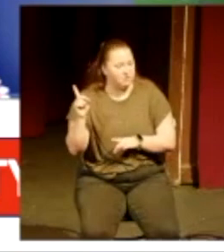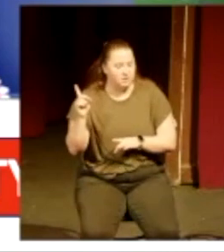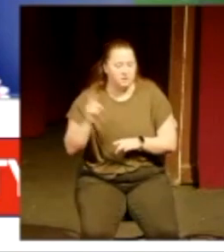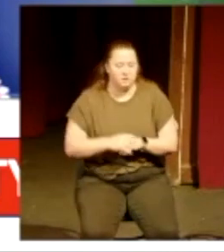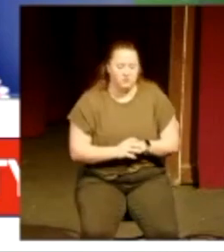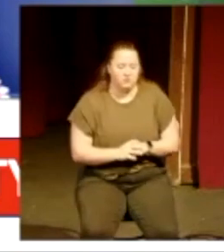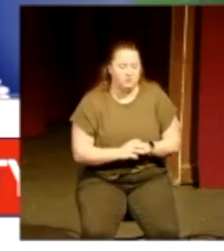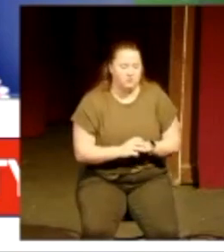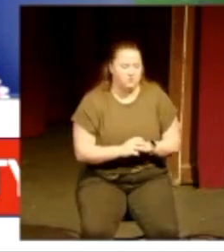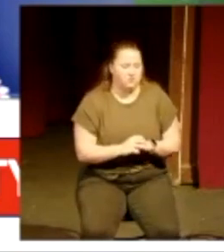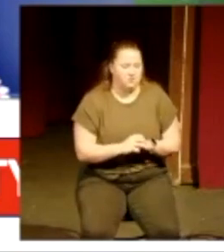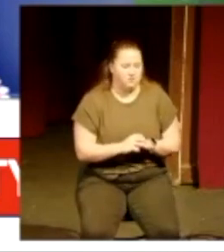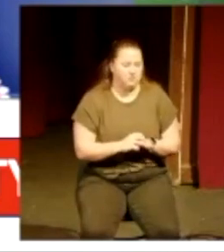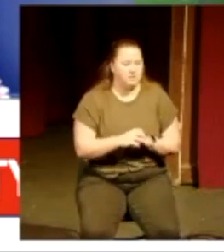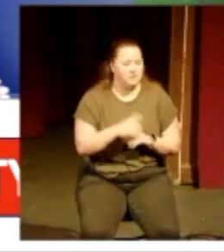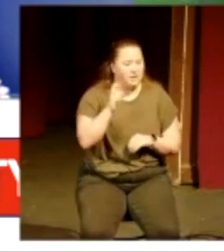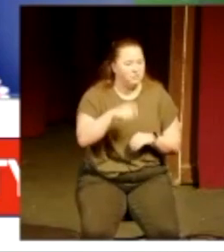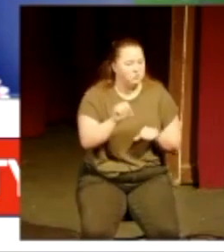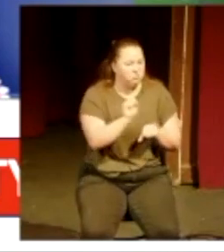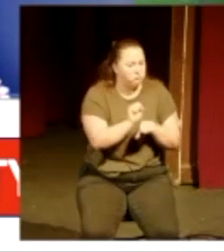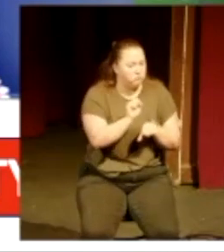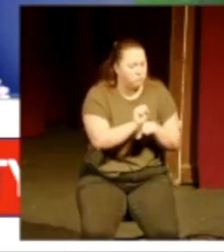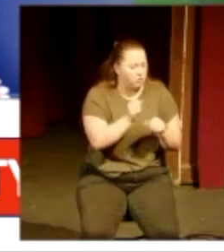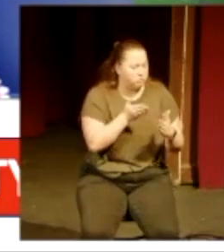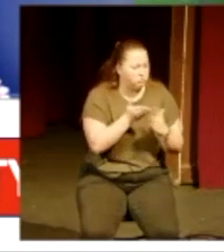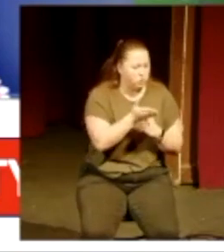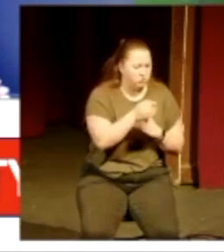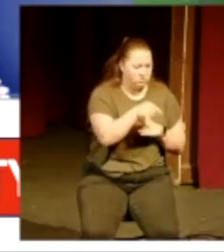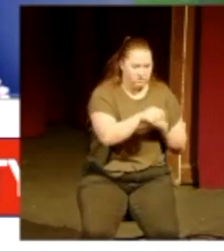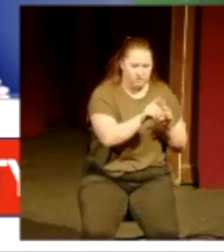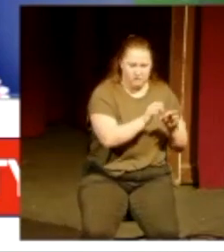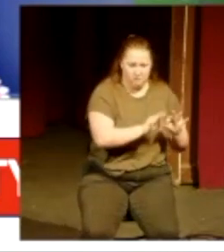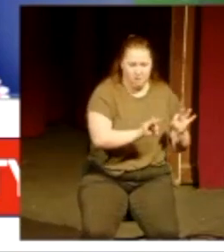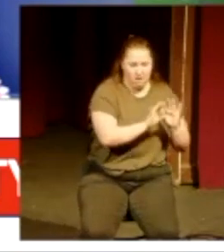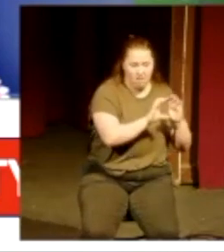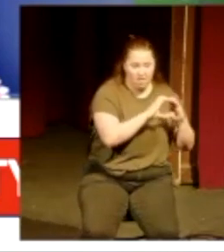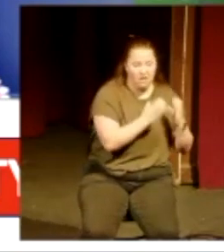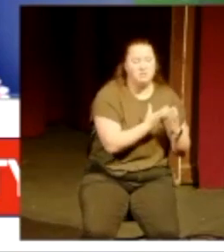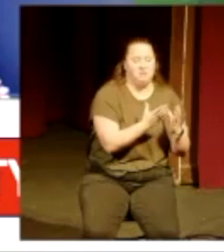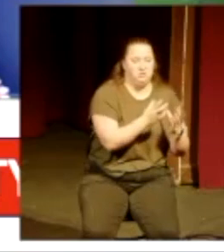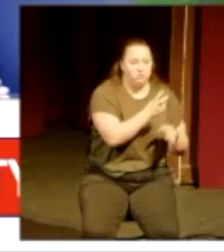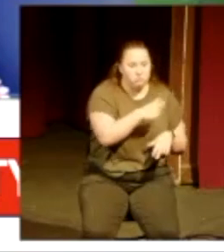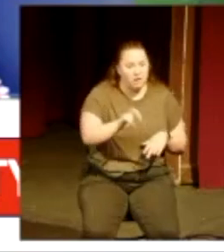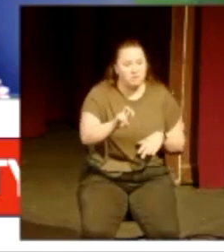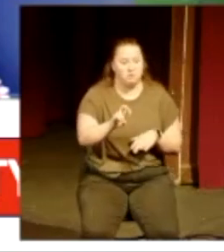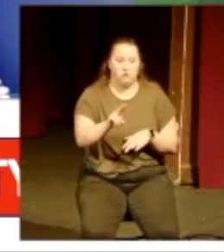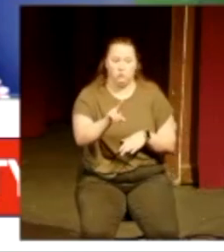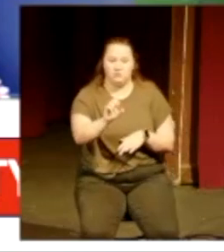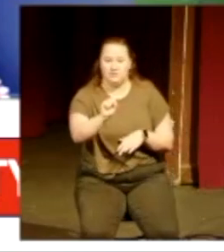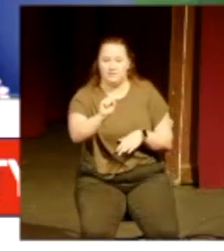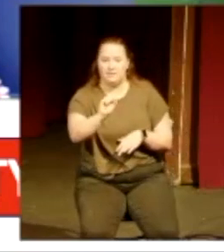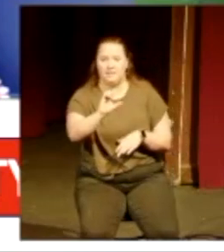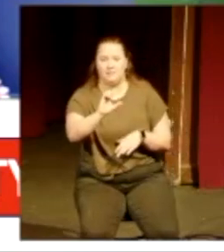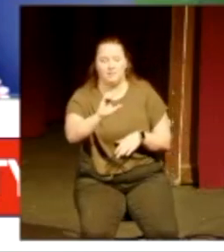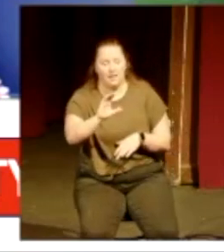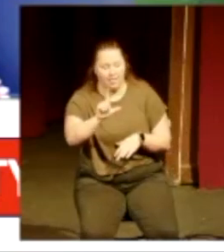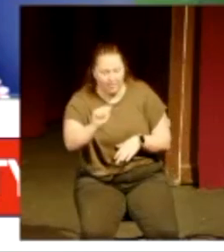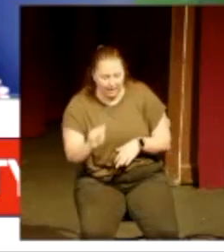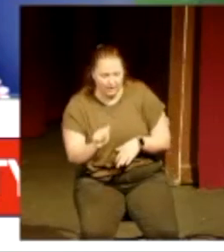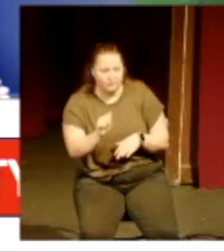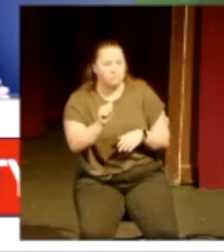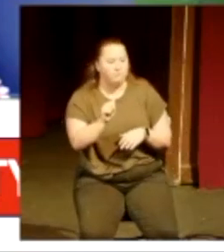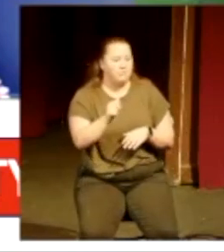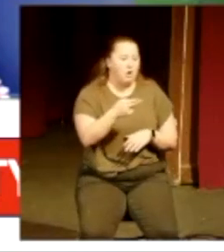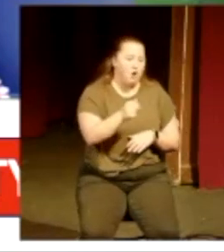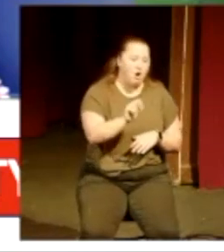students through those gatekeeper classes in order to get them transferred across the street or to UCLA or to Harvard or whatever. They've got to get through